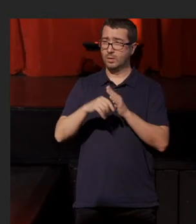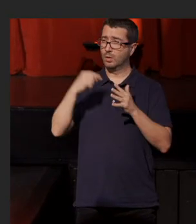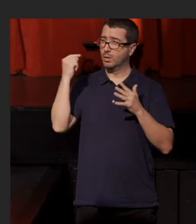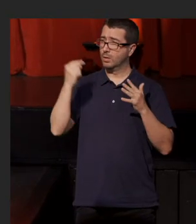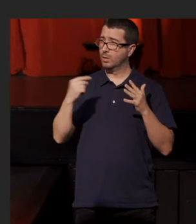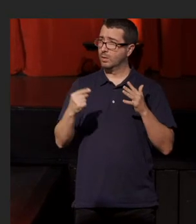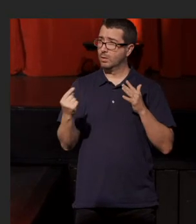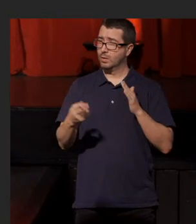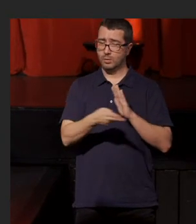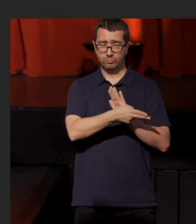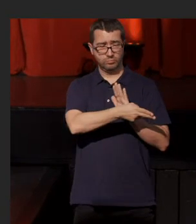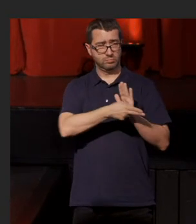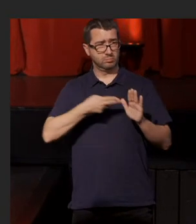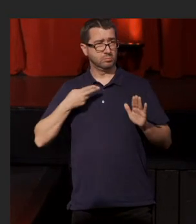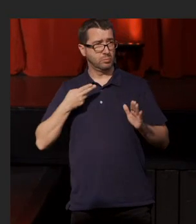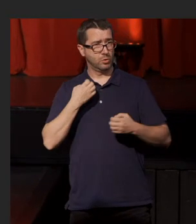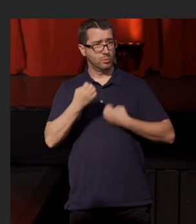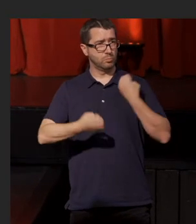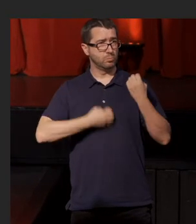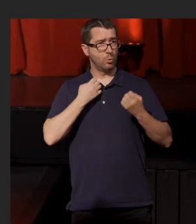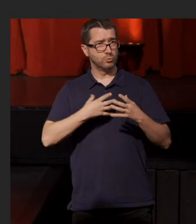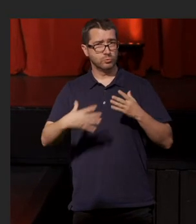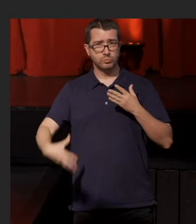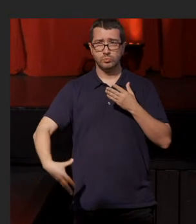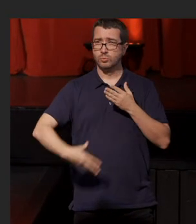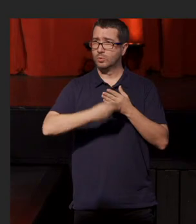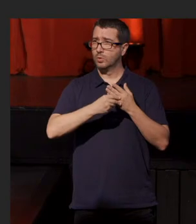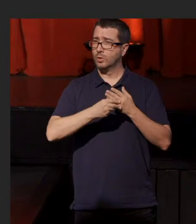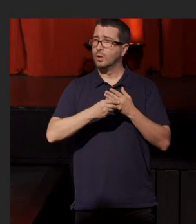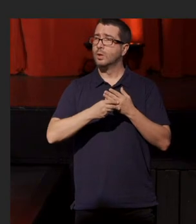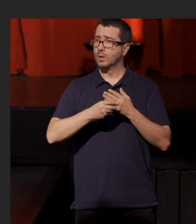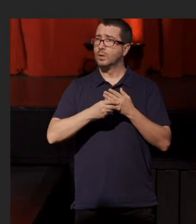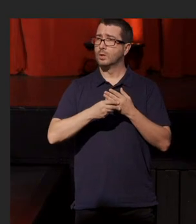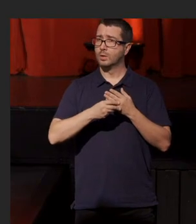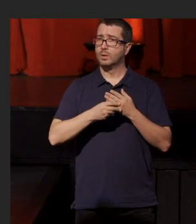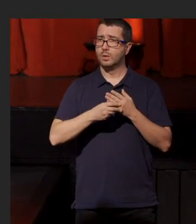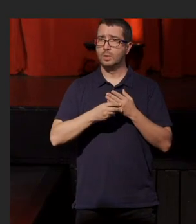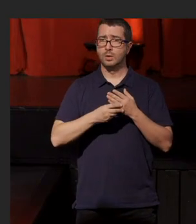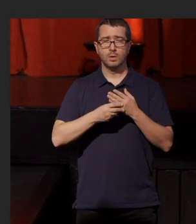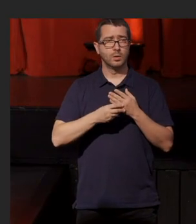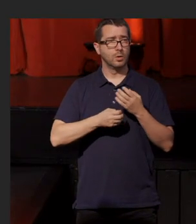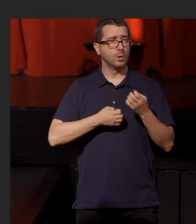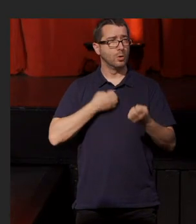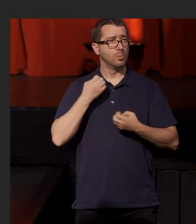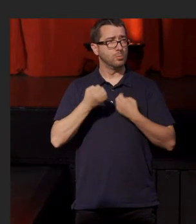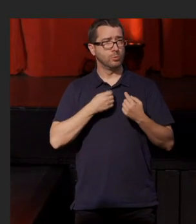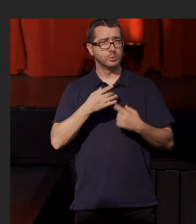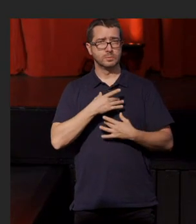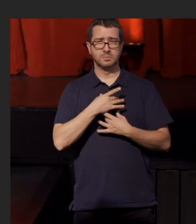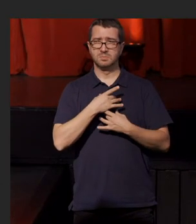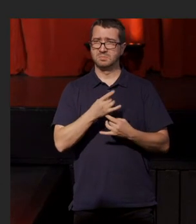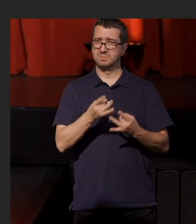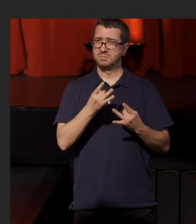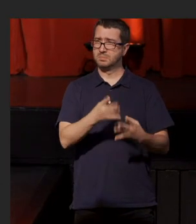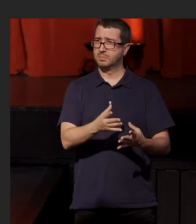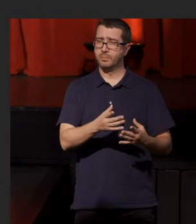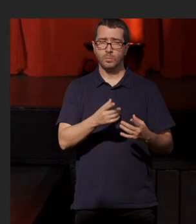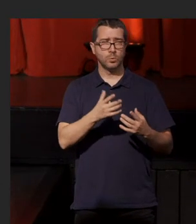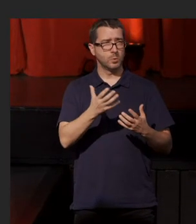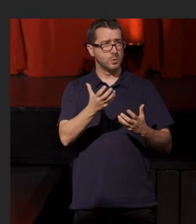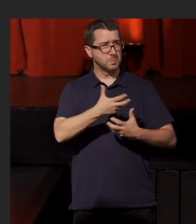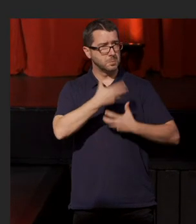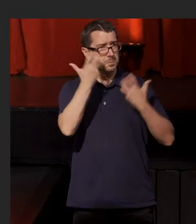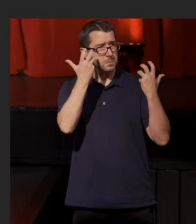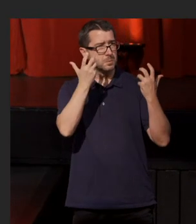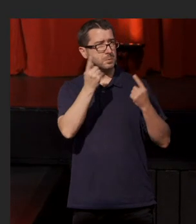that, because we have strong levels of affective polarization, emotion-tied dislike and anger about that outgroup,